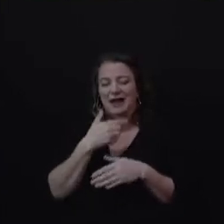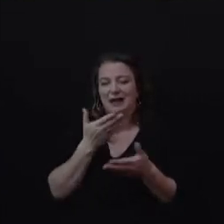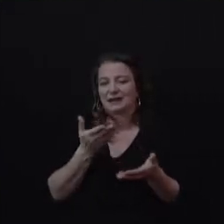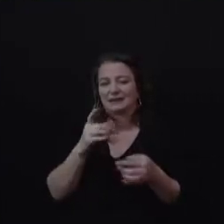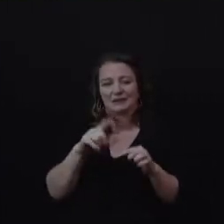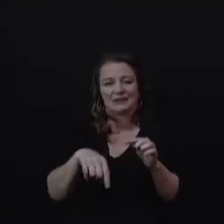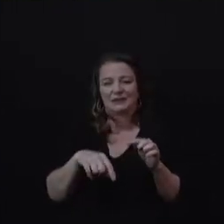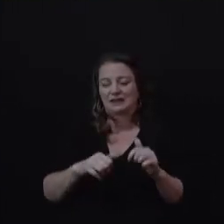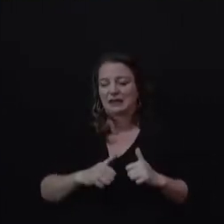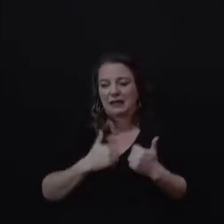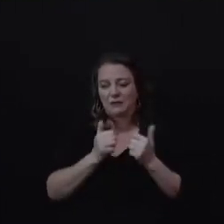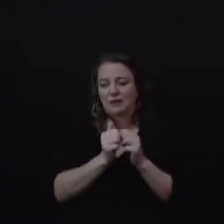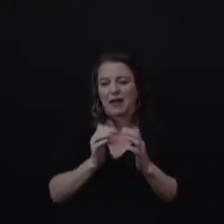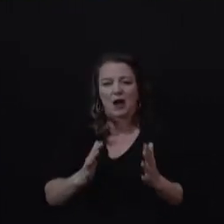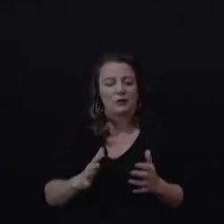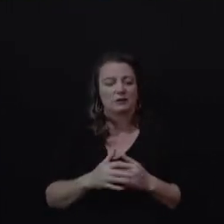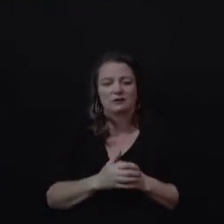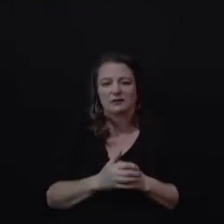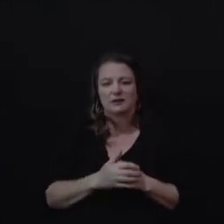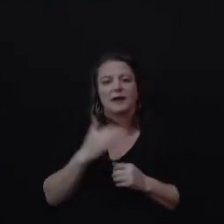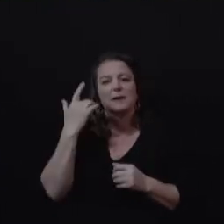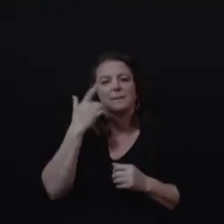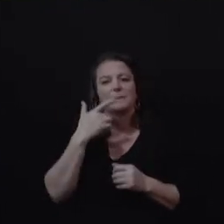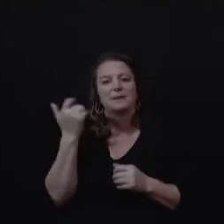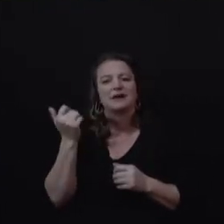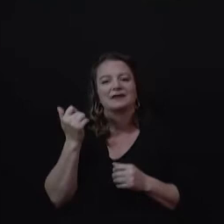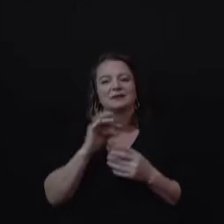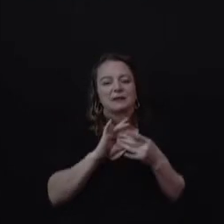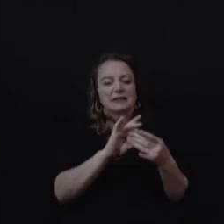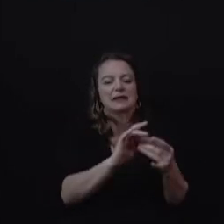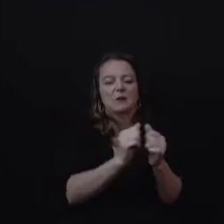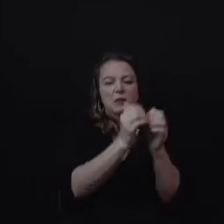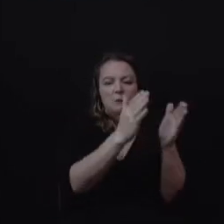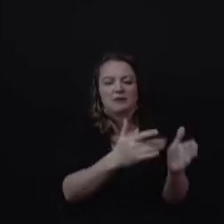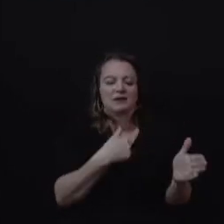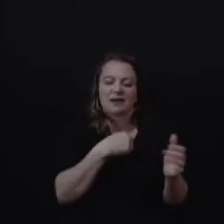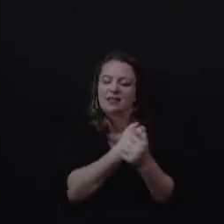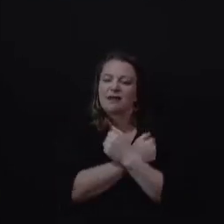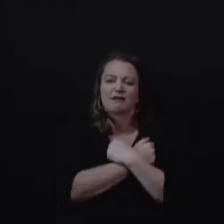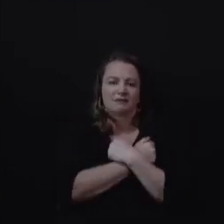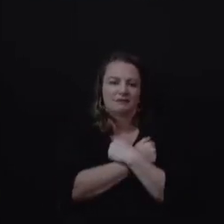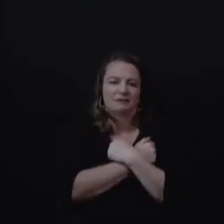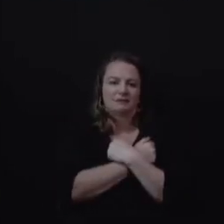I don't think I could live without, because it was attached to a person that I love.